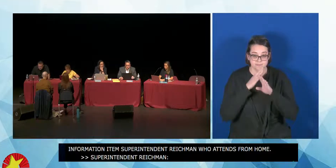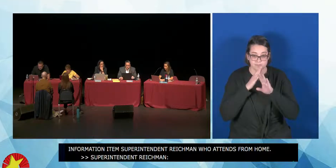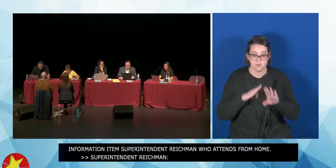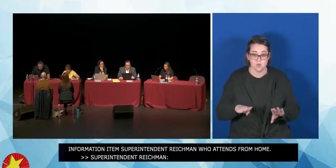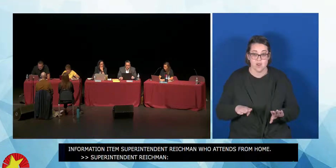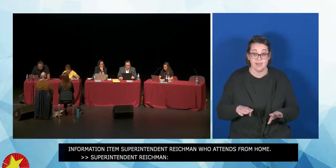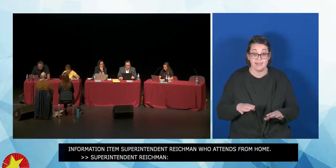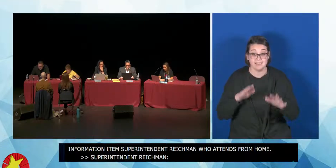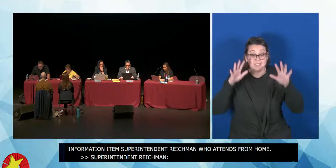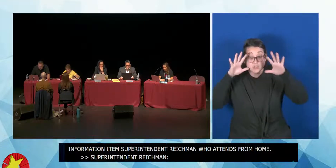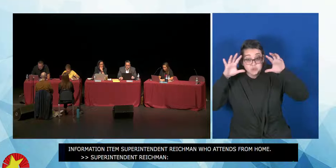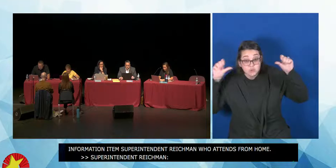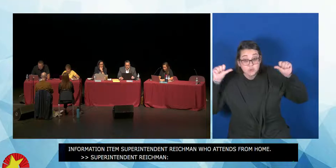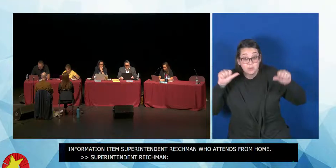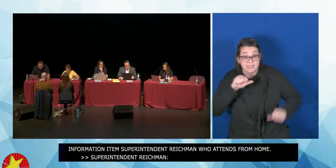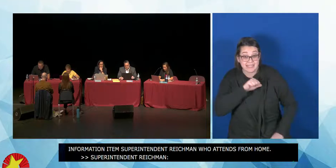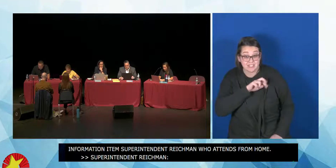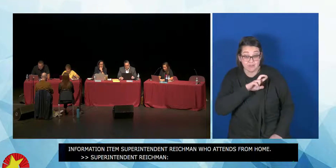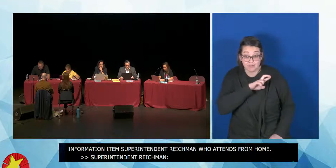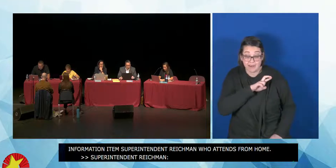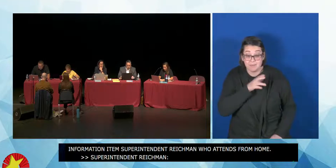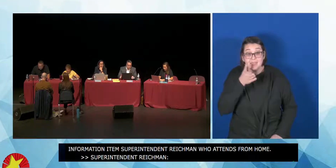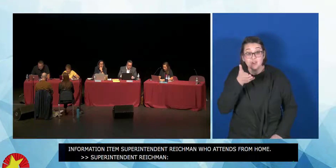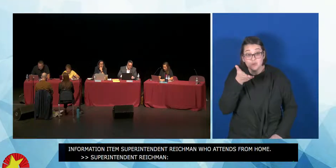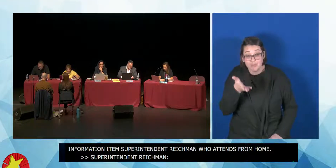Superintendent Reichman, are you present on the phone?